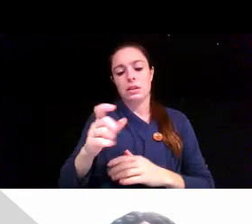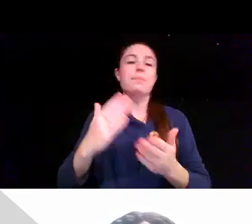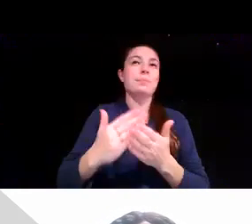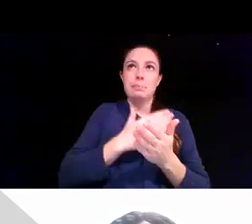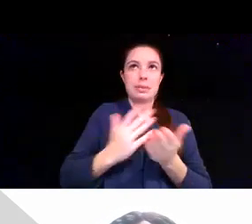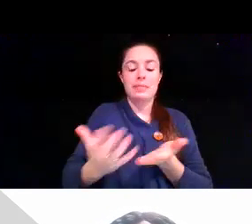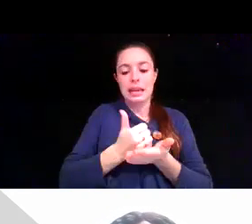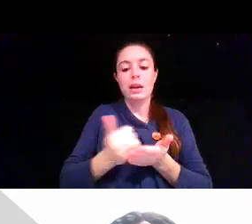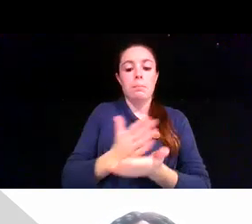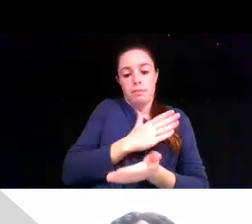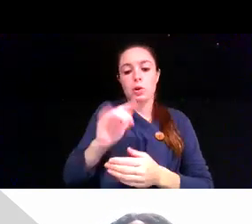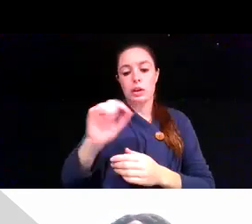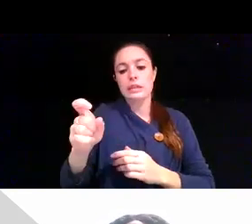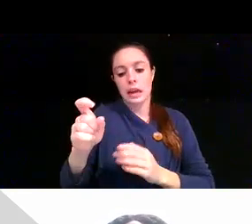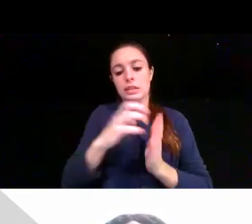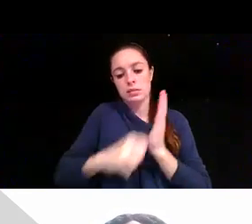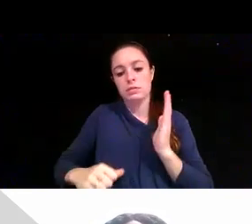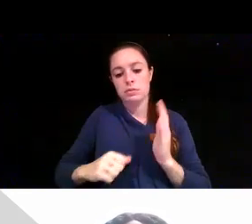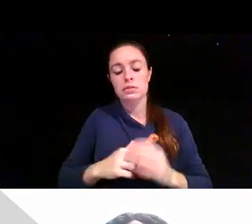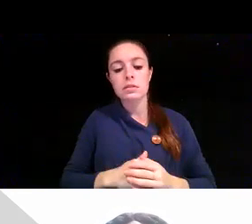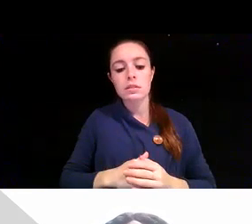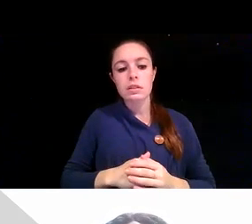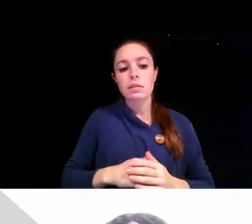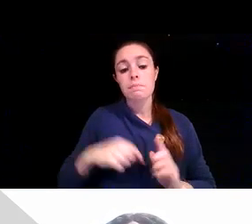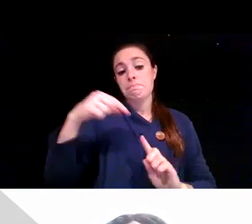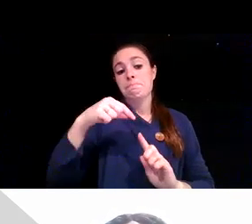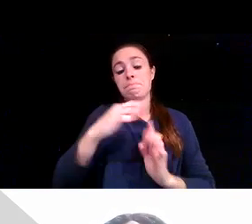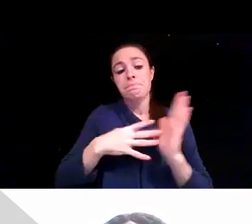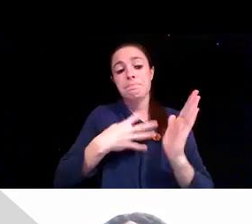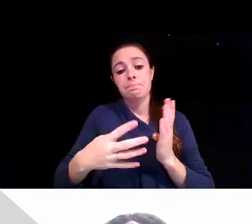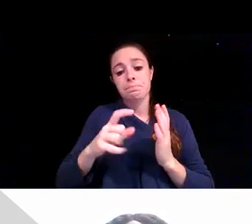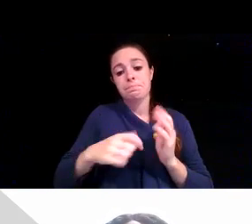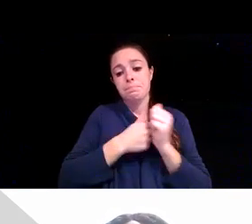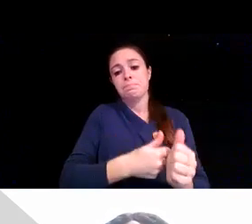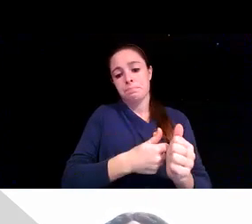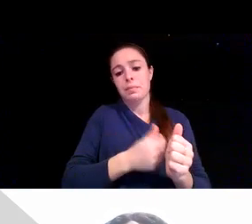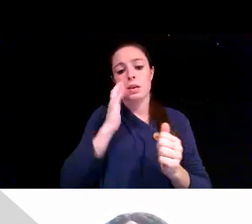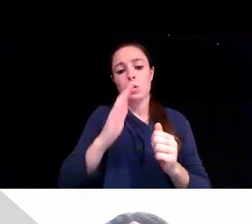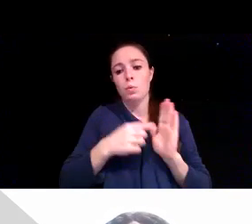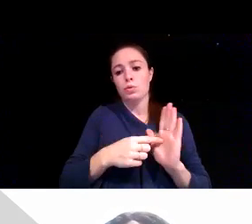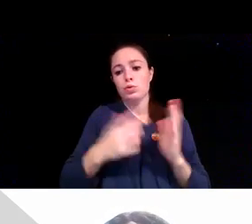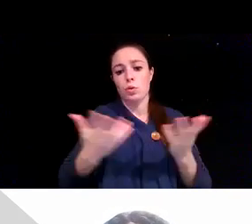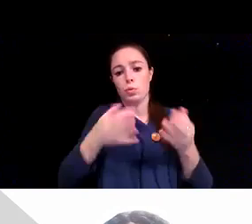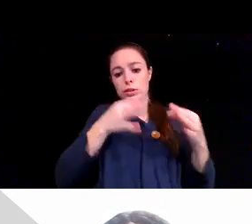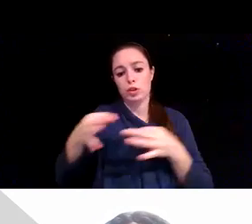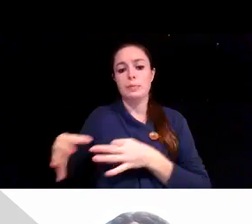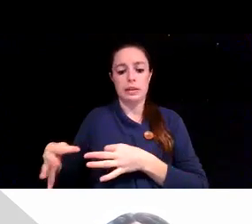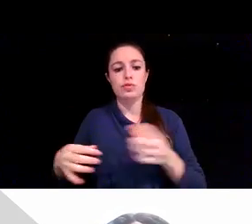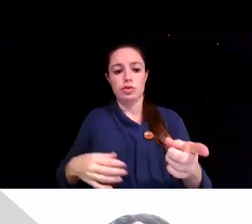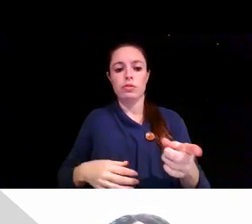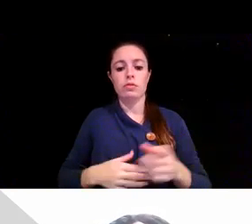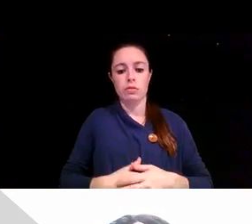The bottom chart provides us with the monthly amount for determination, just like the upper one gave us the annual.